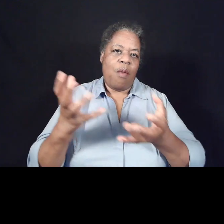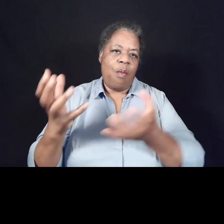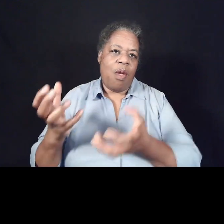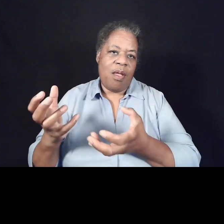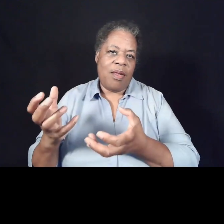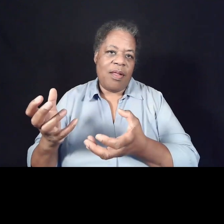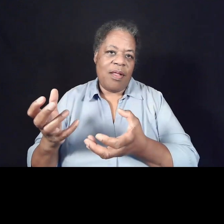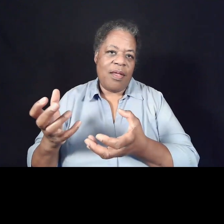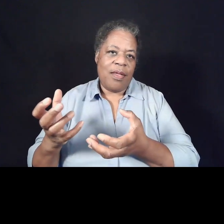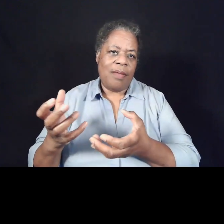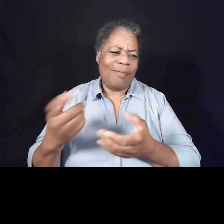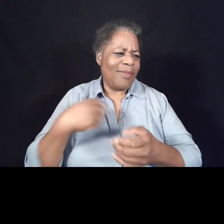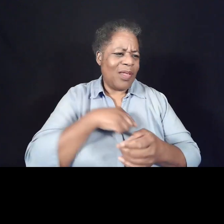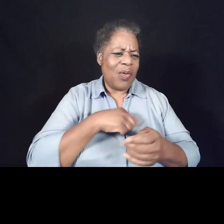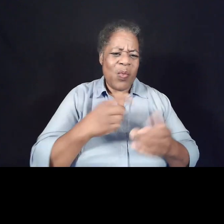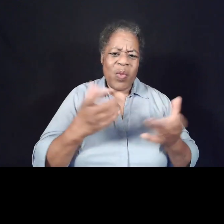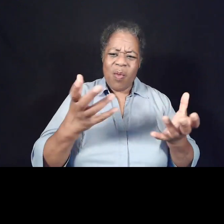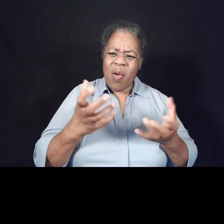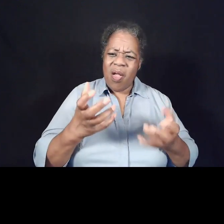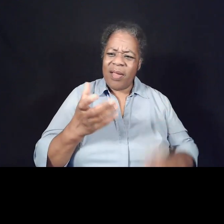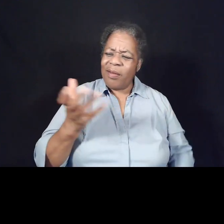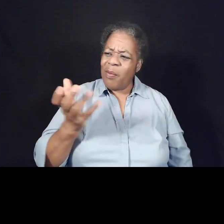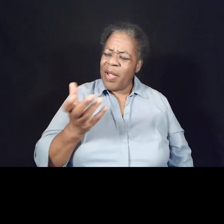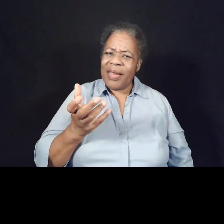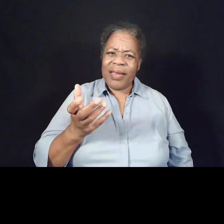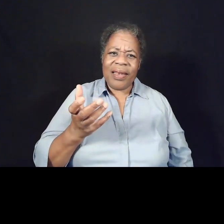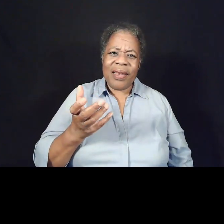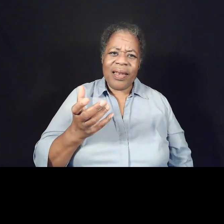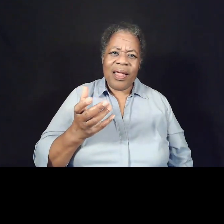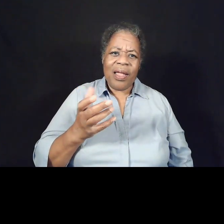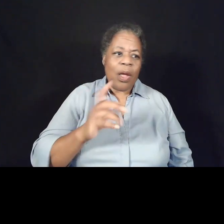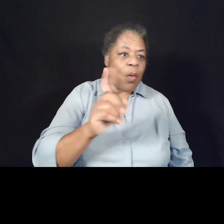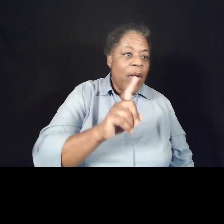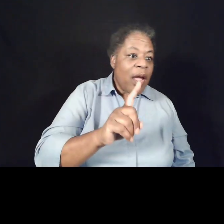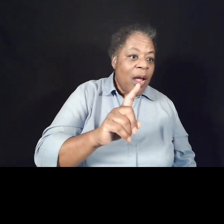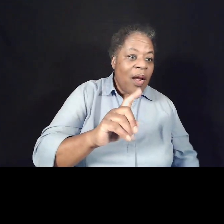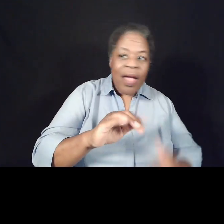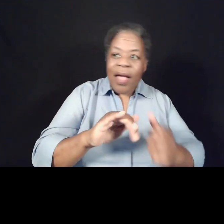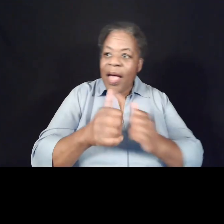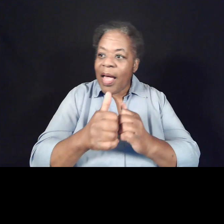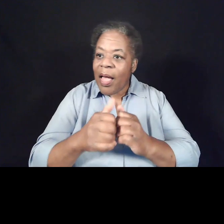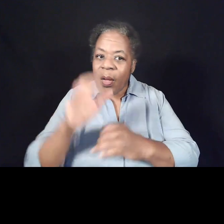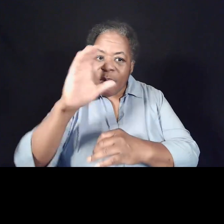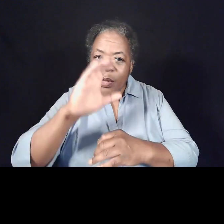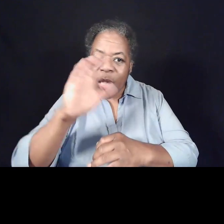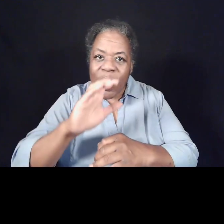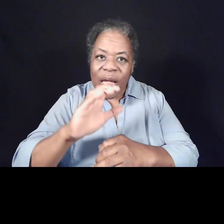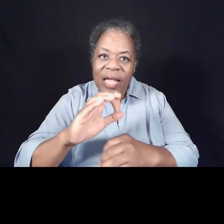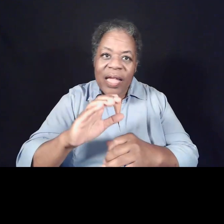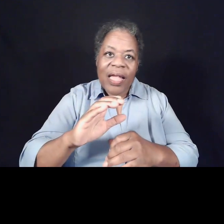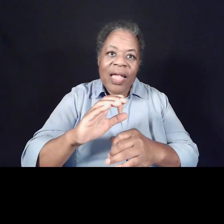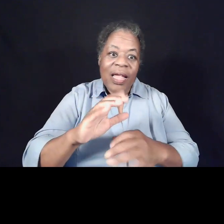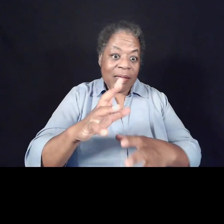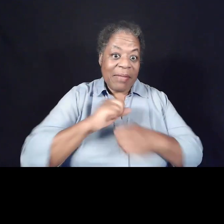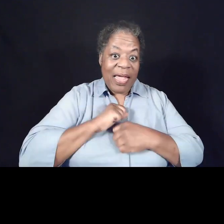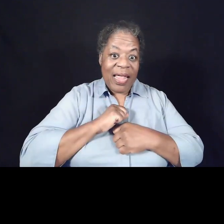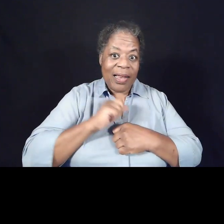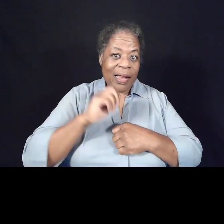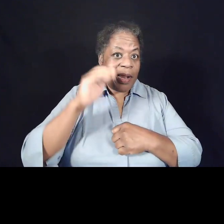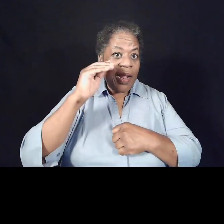What do we want? Where and how should we look for it? And how will we know when we've found